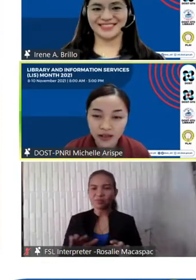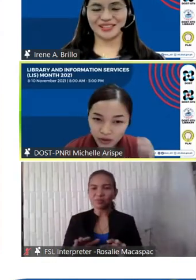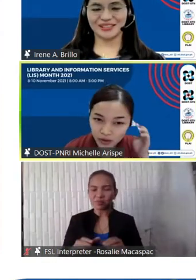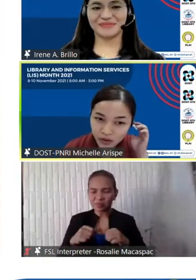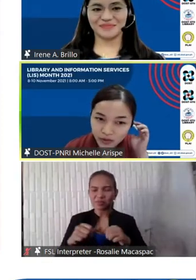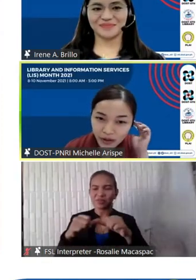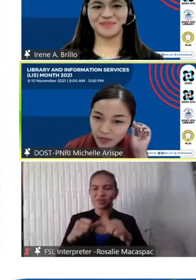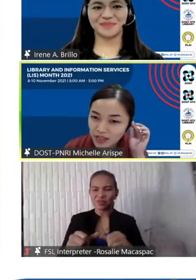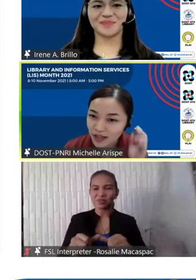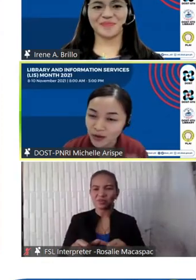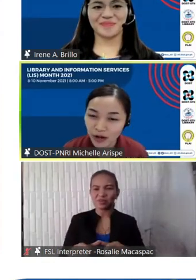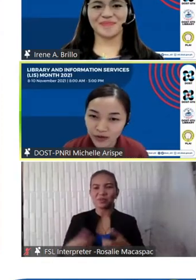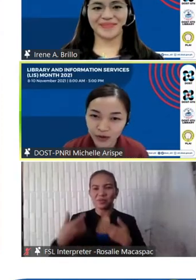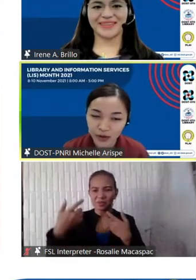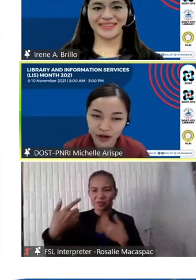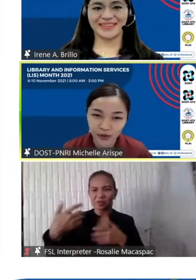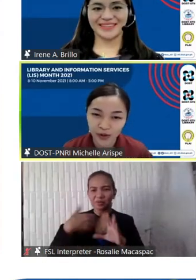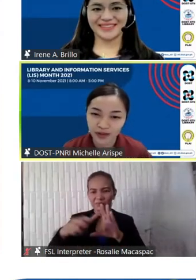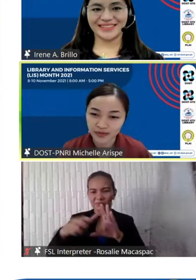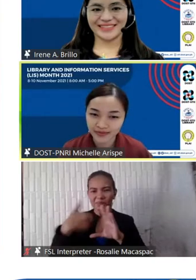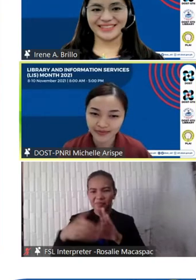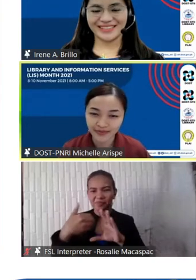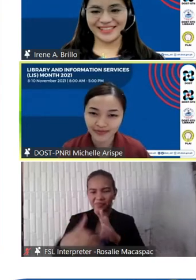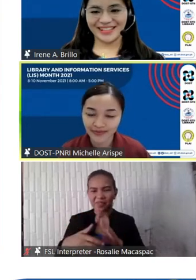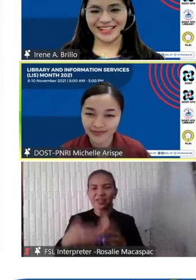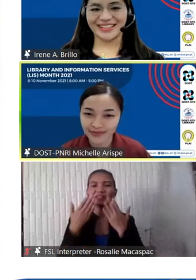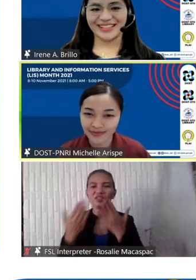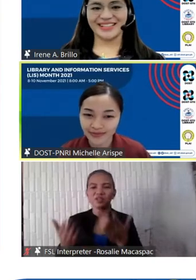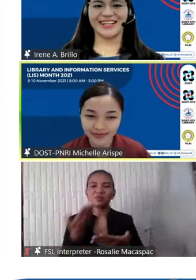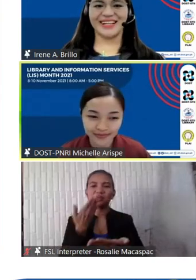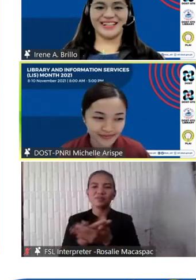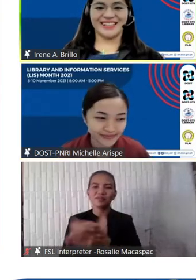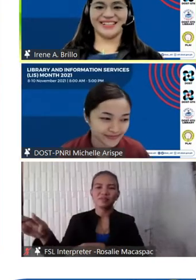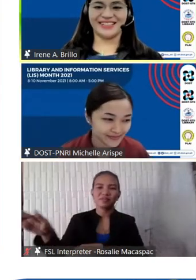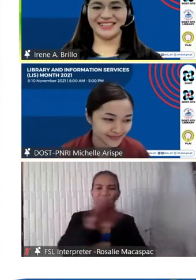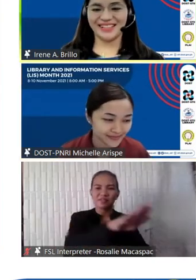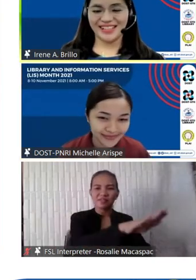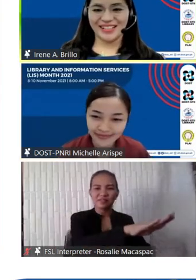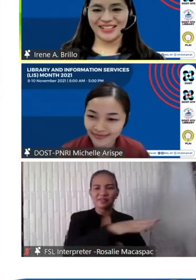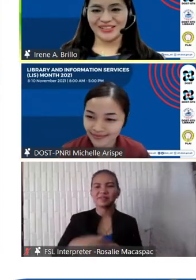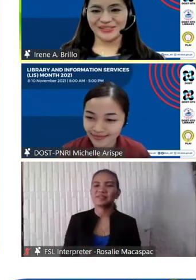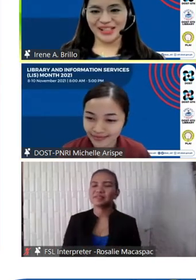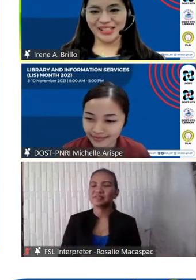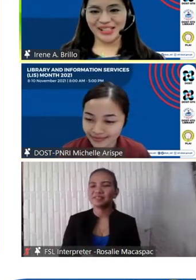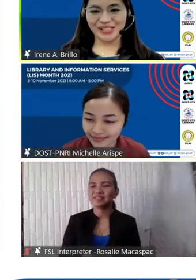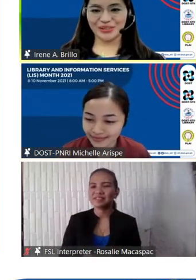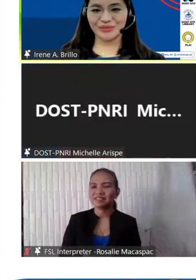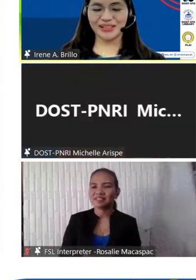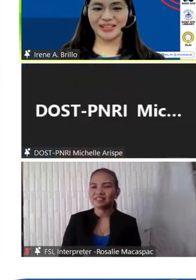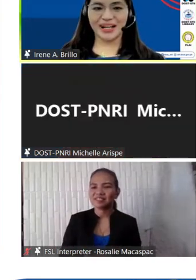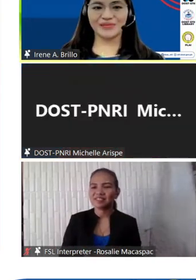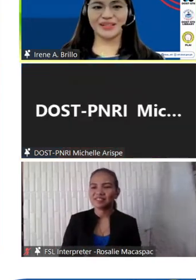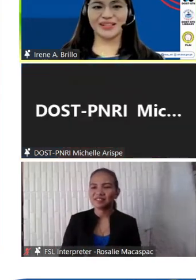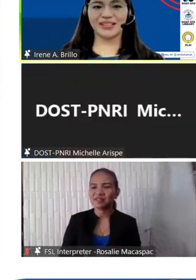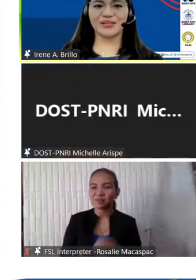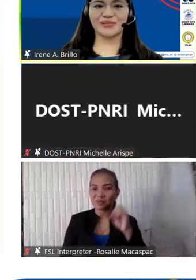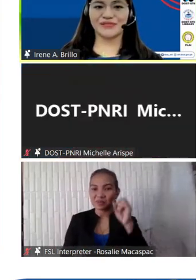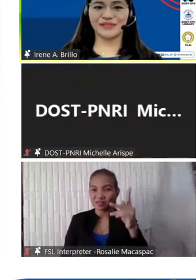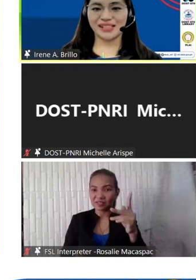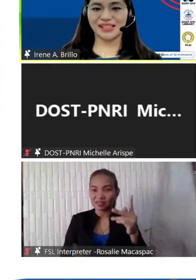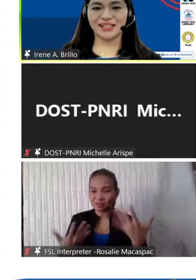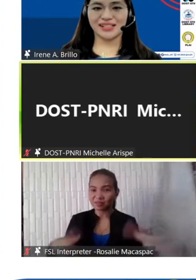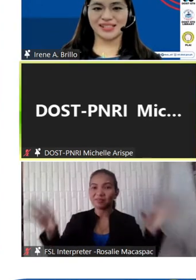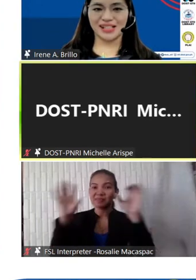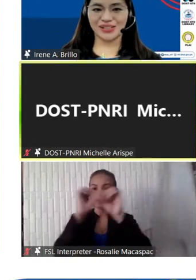details. Thank you very much and good afternoon, everyone. Ayan. Okay, so we're done with